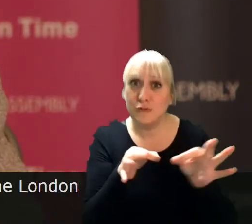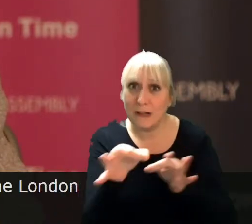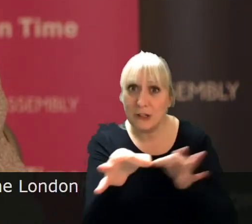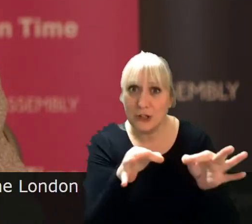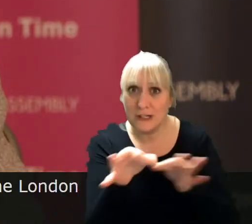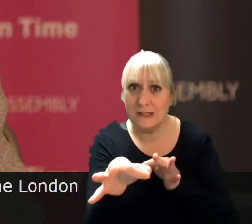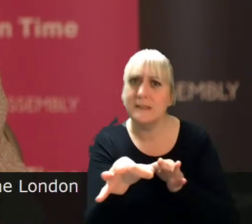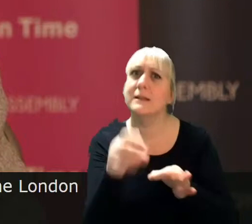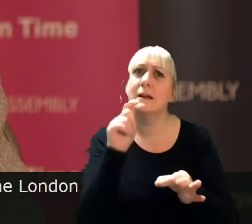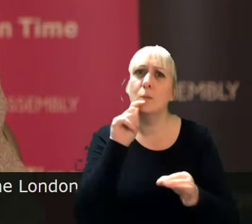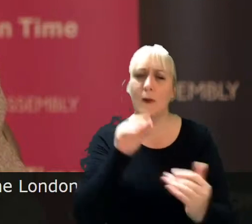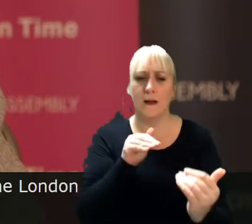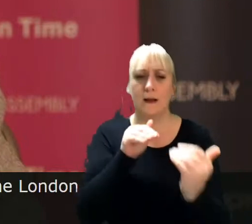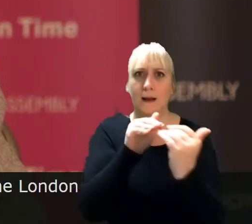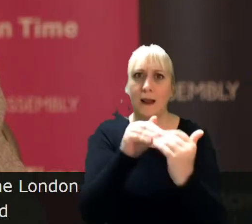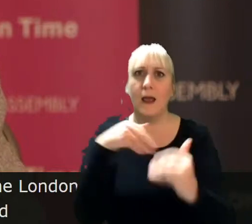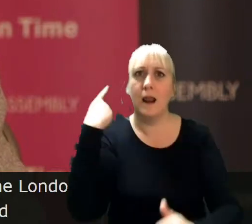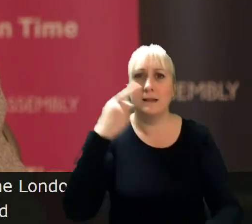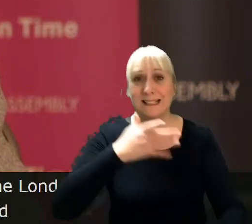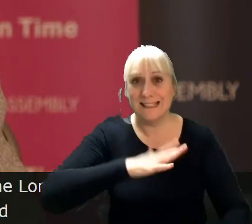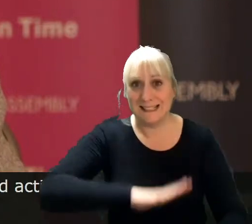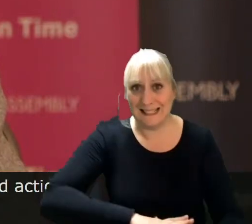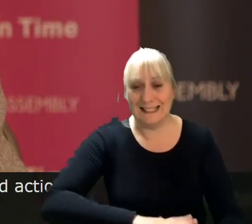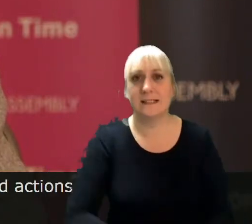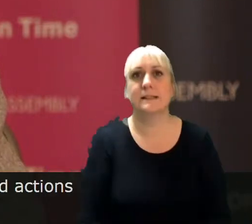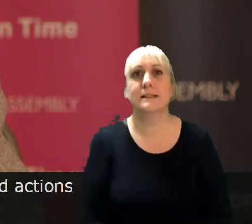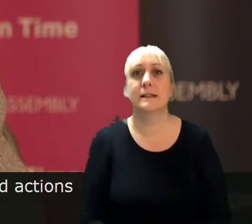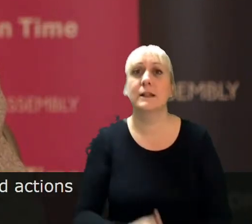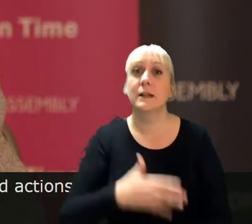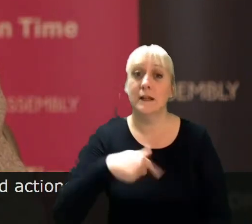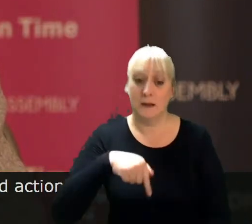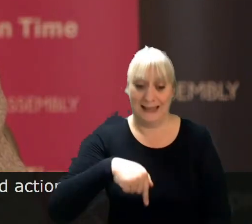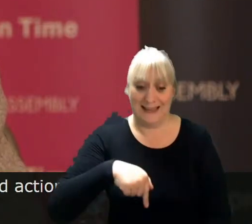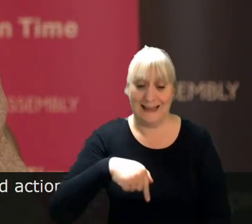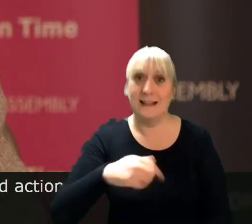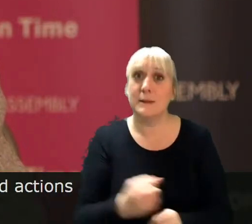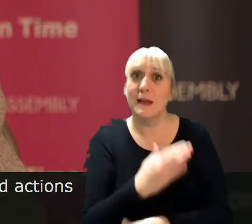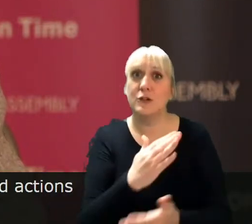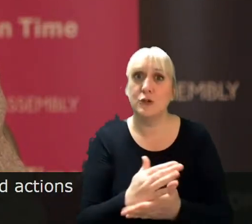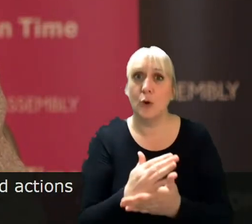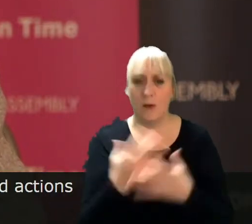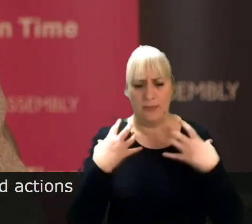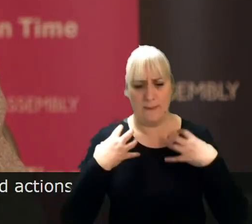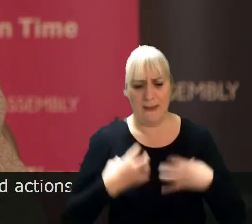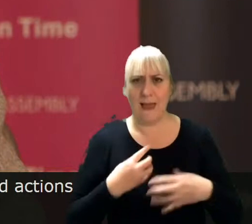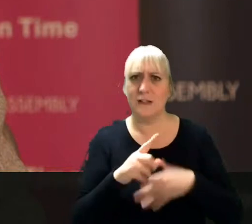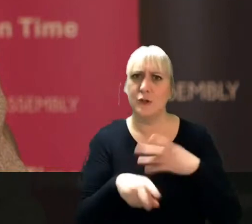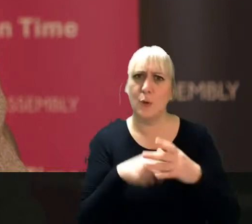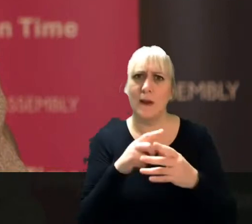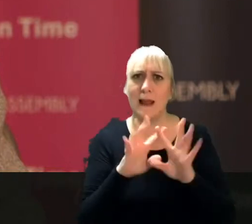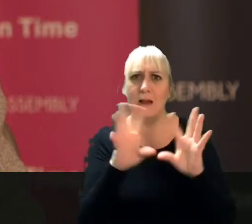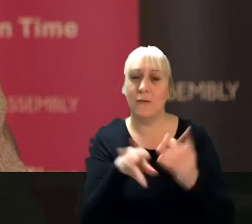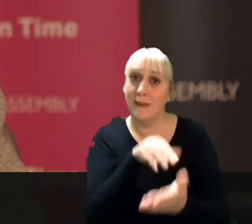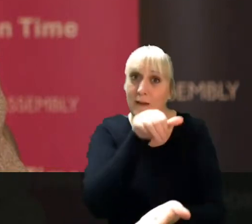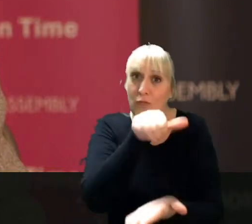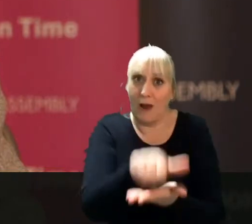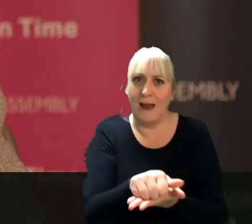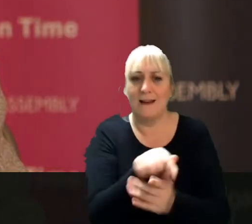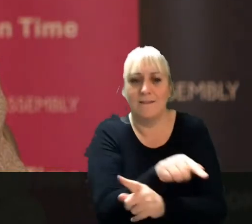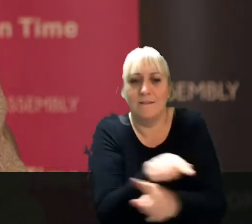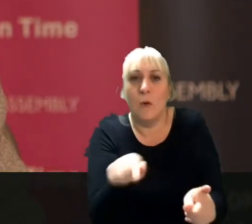of Londoners. We're always here to make sure that the Mayor is doing what's right for Londoners and our great